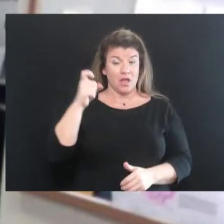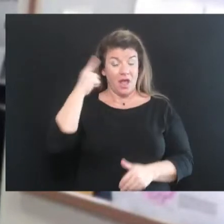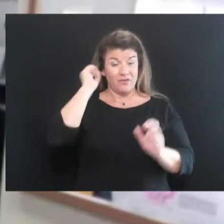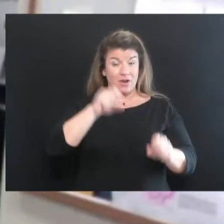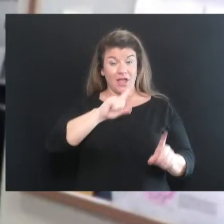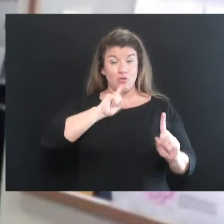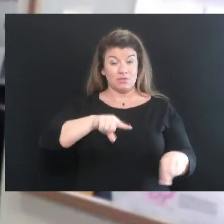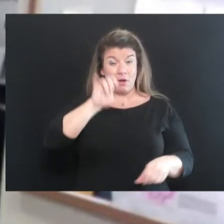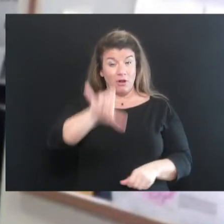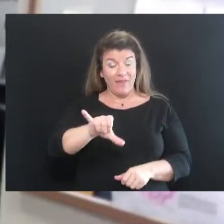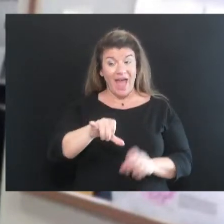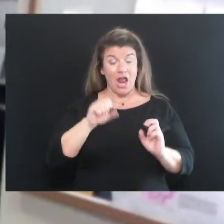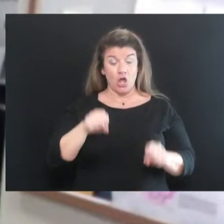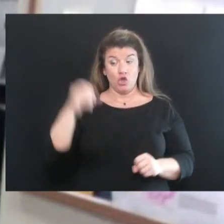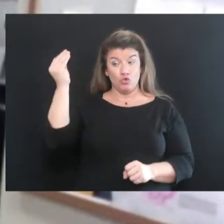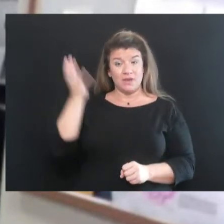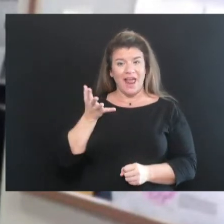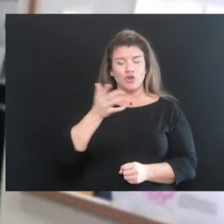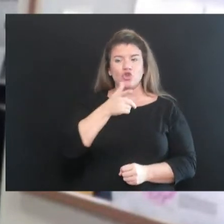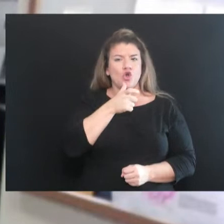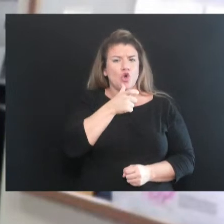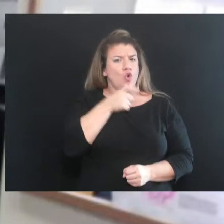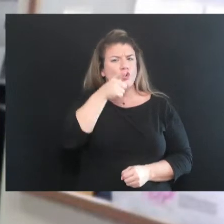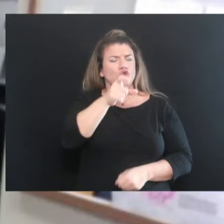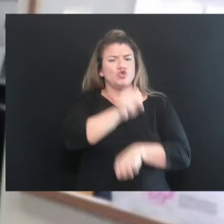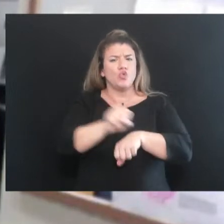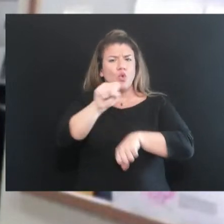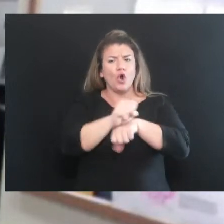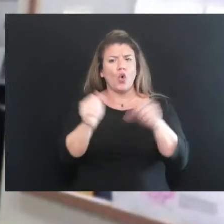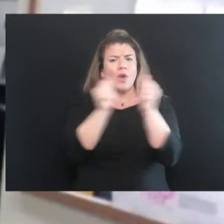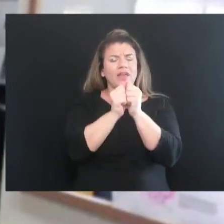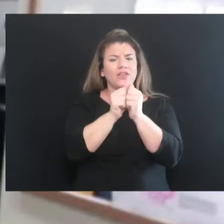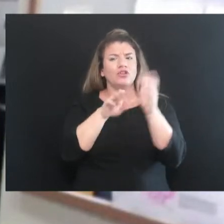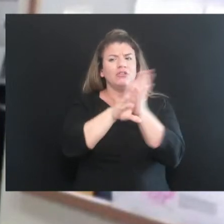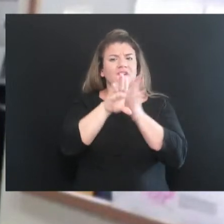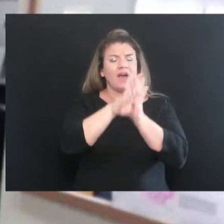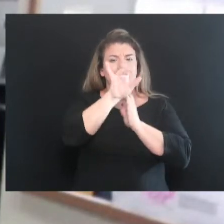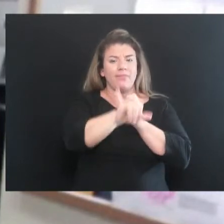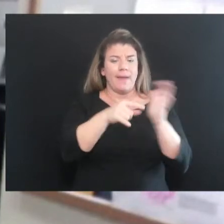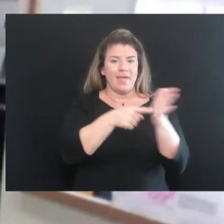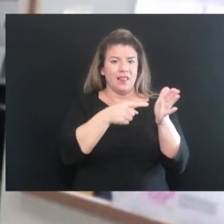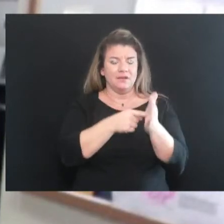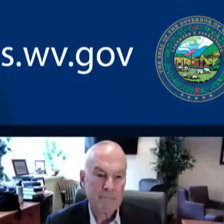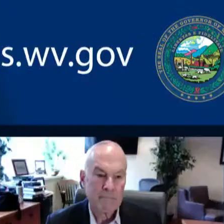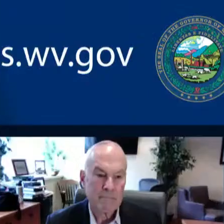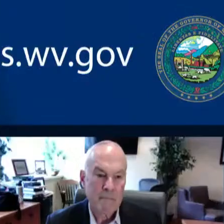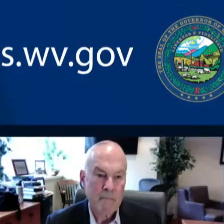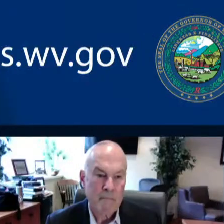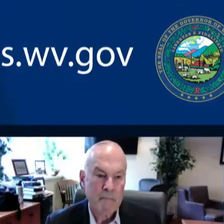And then could you tell us, who did you work with in developing this bill? Thank you.